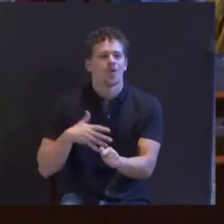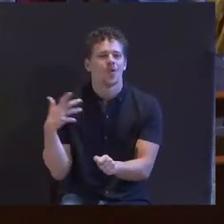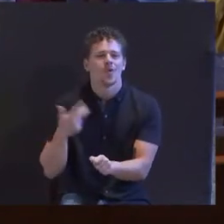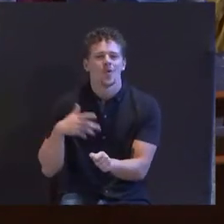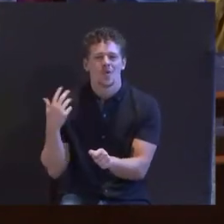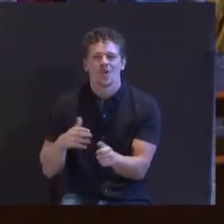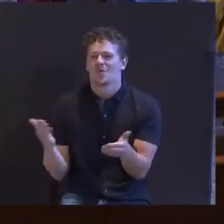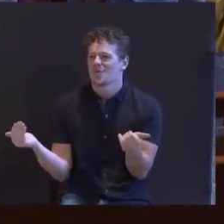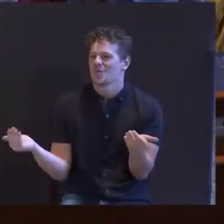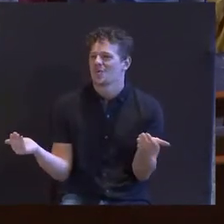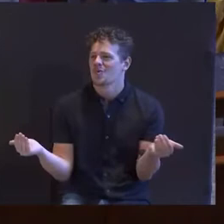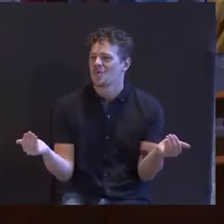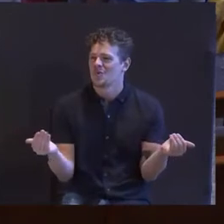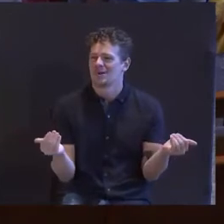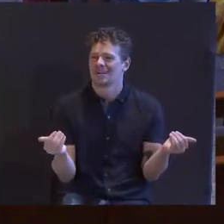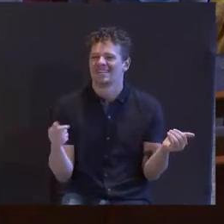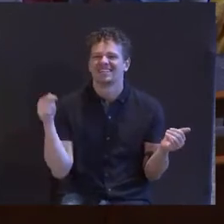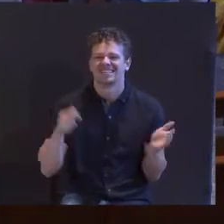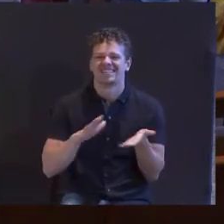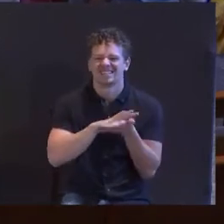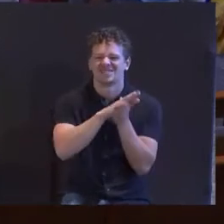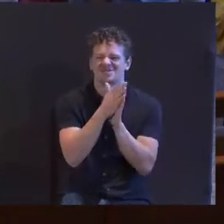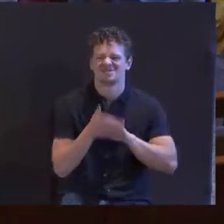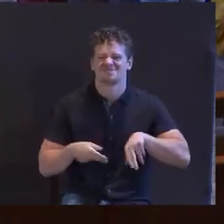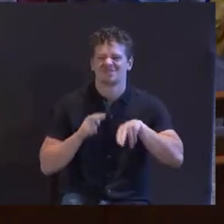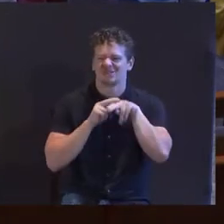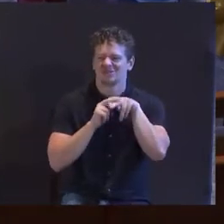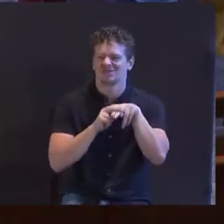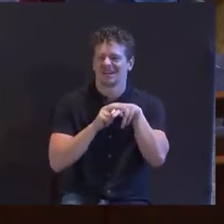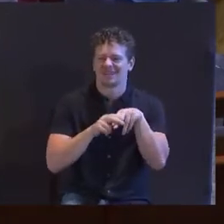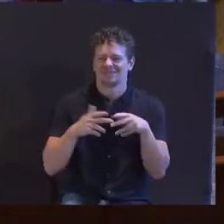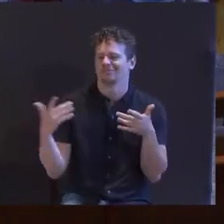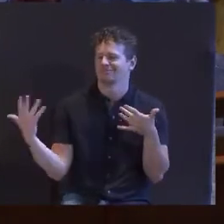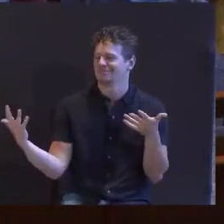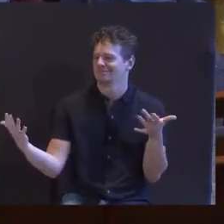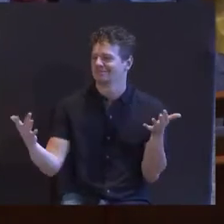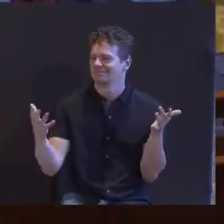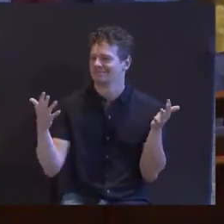Ooh-ah-ee-ah-ooh-ah. Is this a peace train?